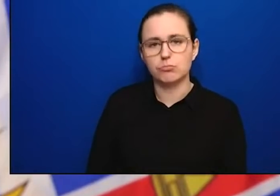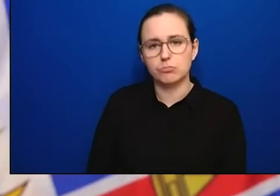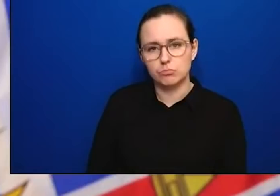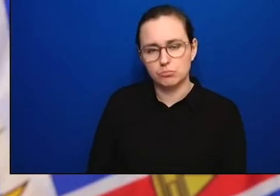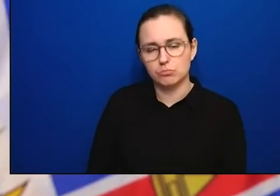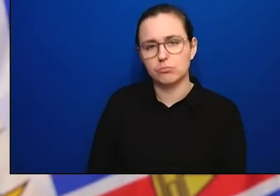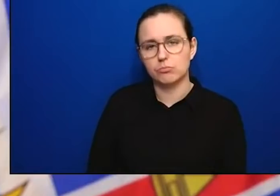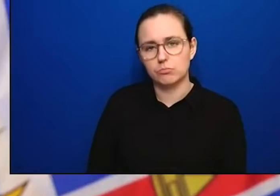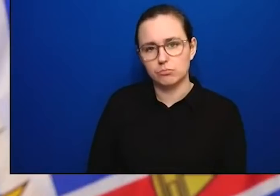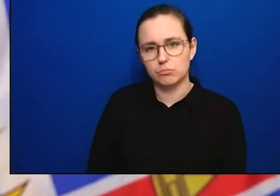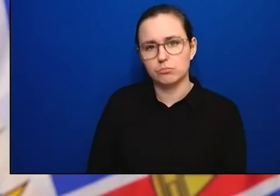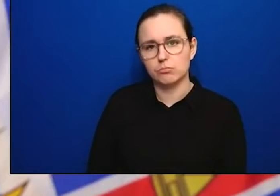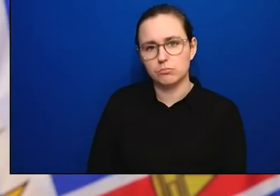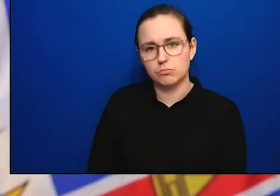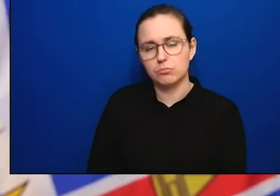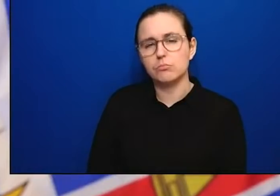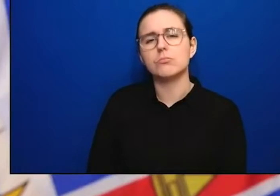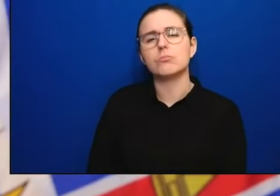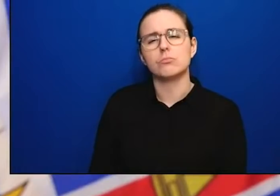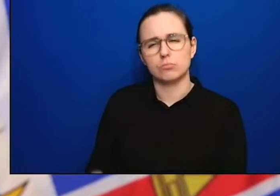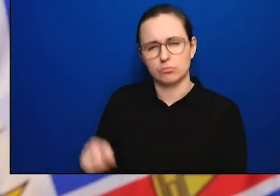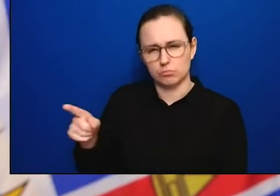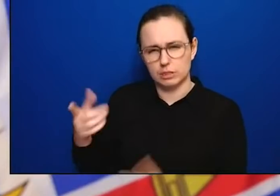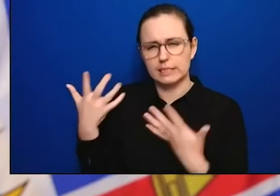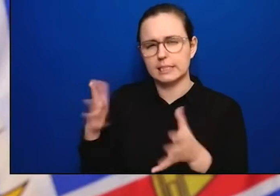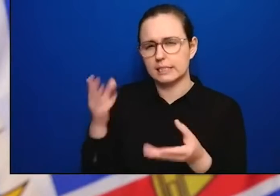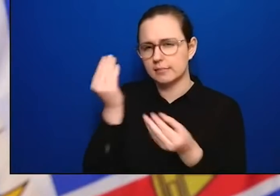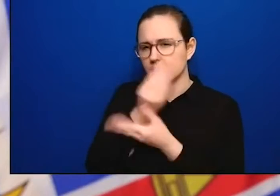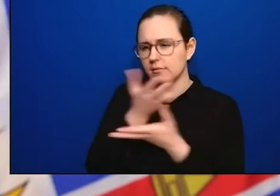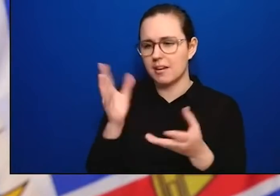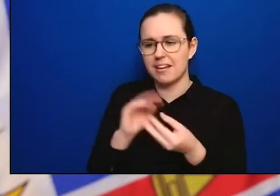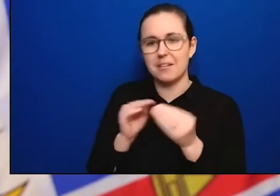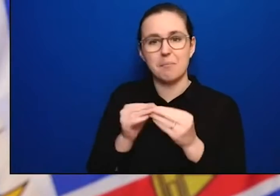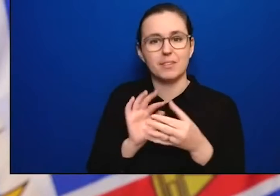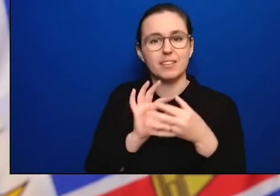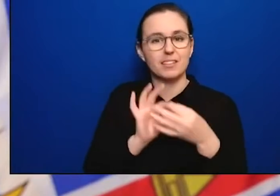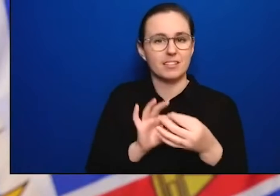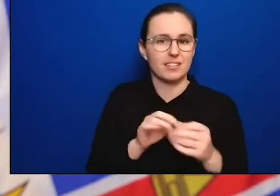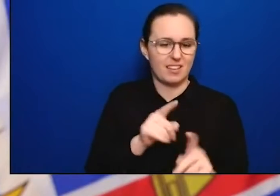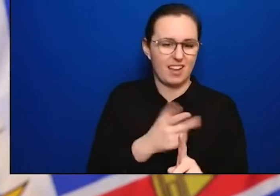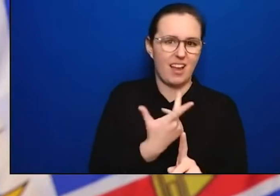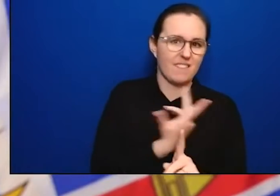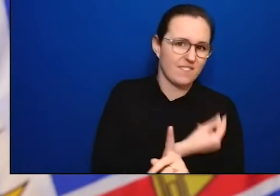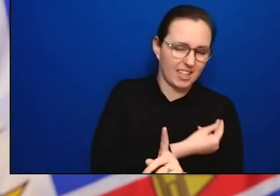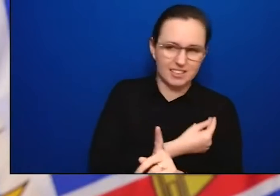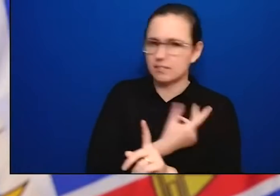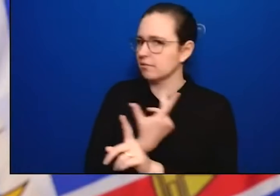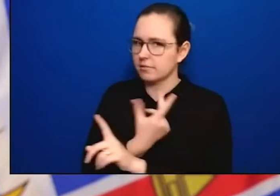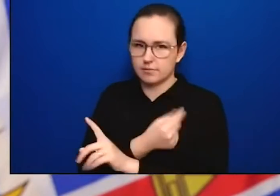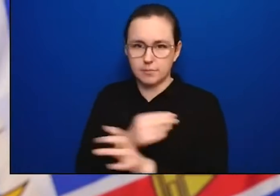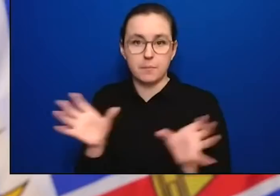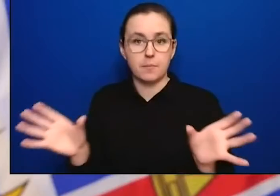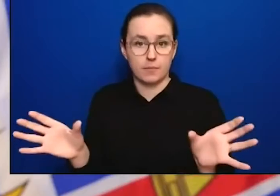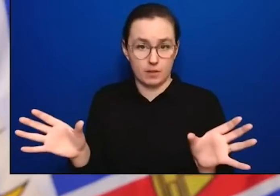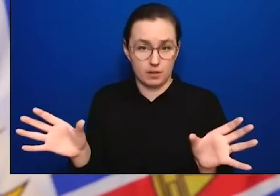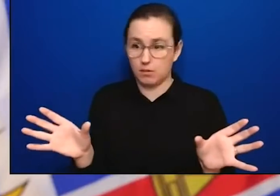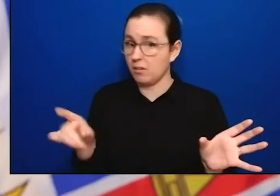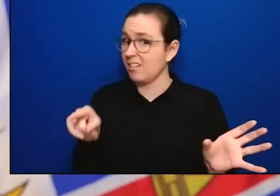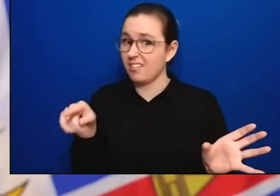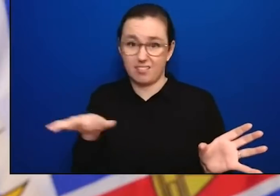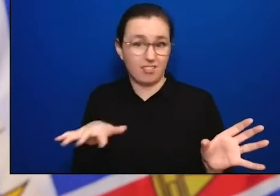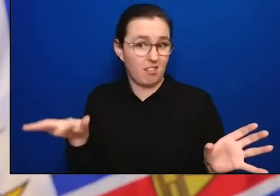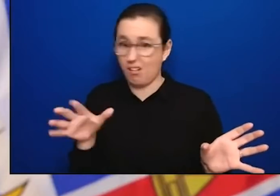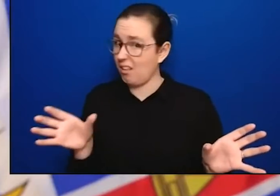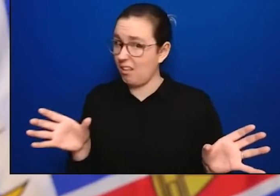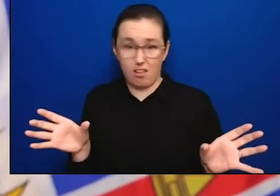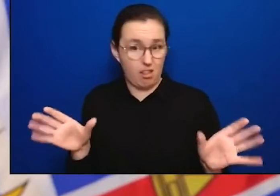Yes. Looking at the data that you released of status by vaccination, in